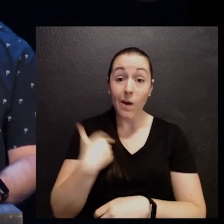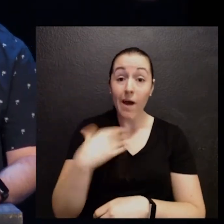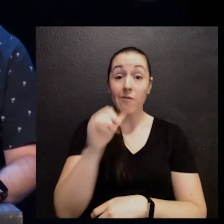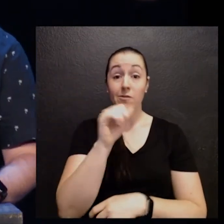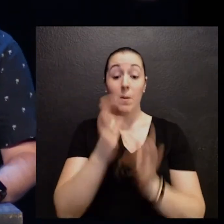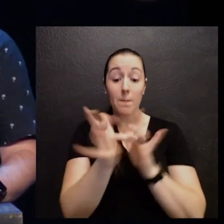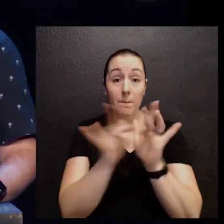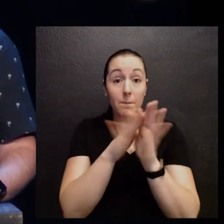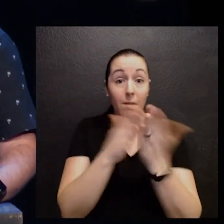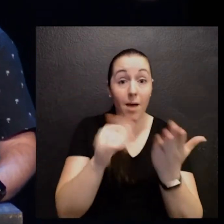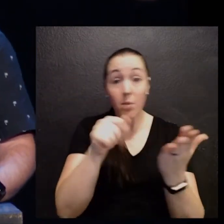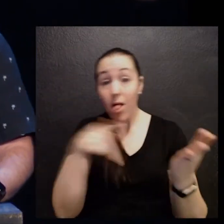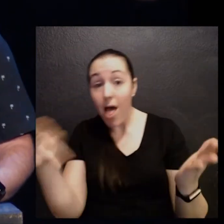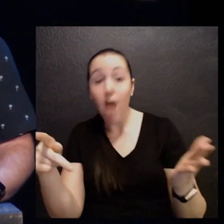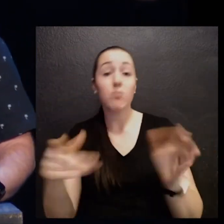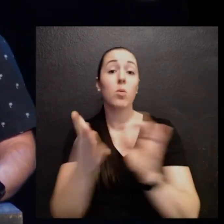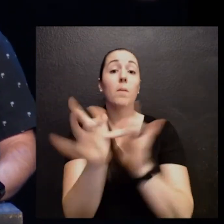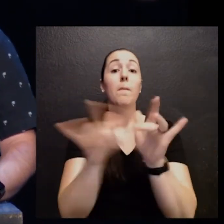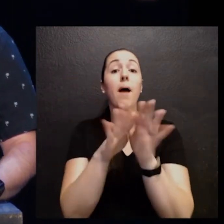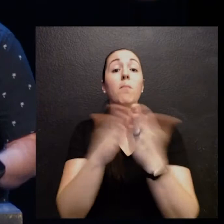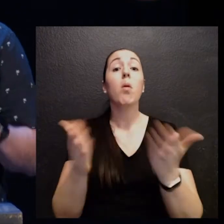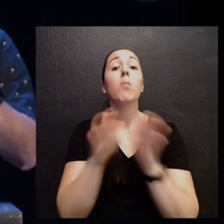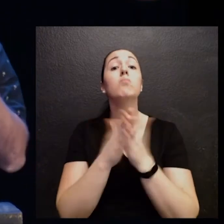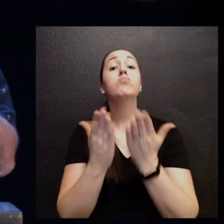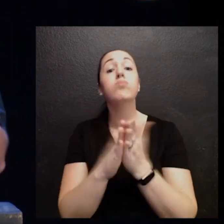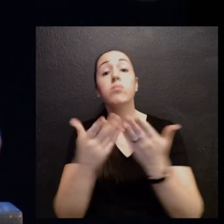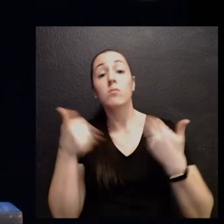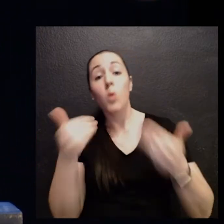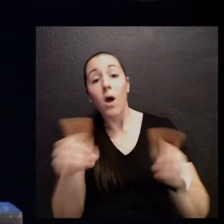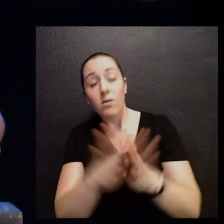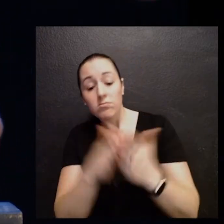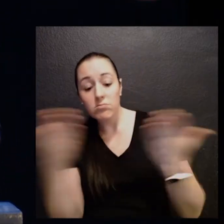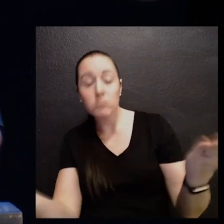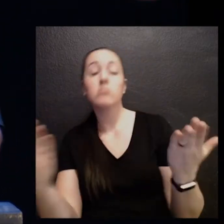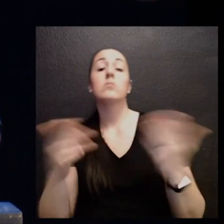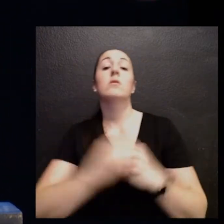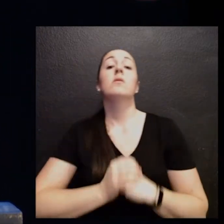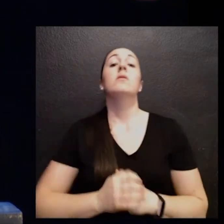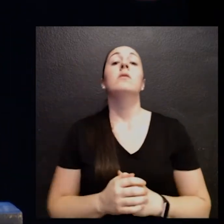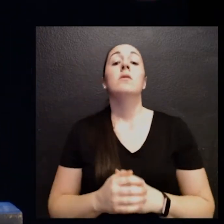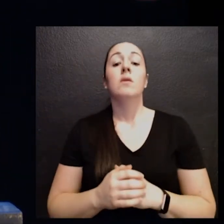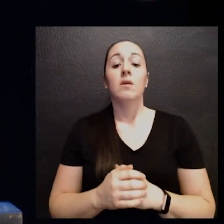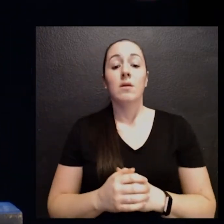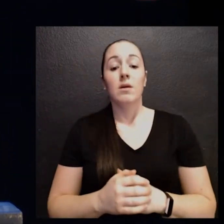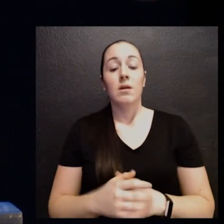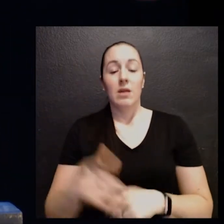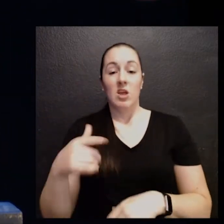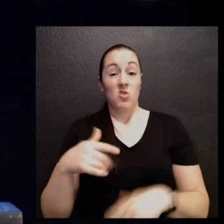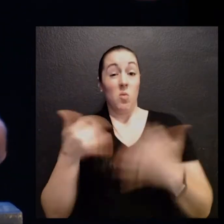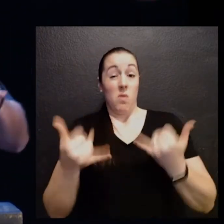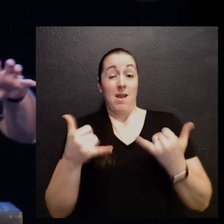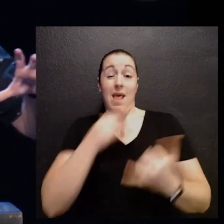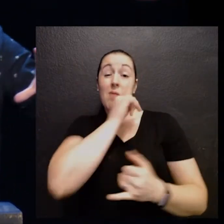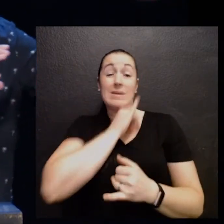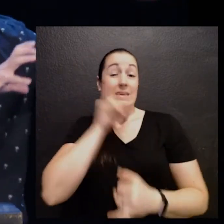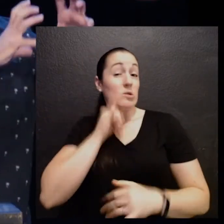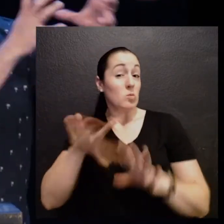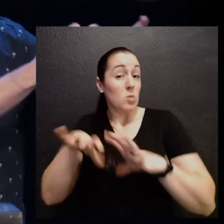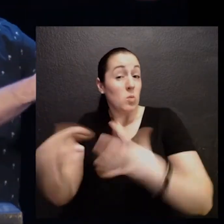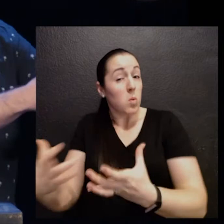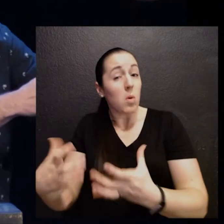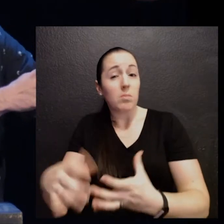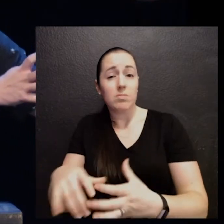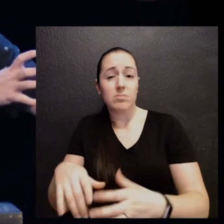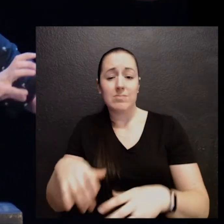to Exodus chapter 16. So the Israelites, they're in uncertain times. They're in this in-between. So they're going